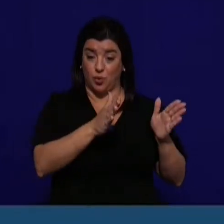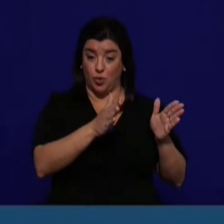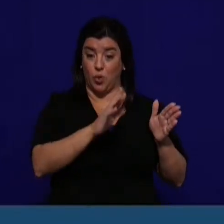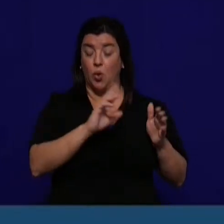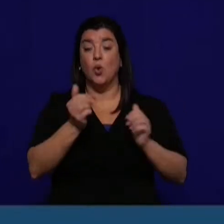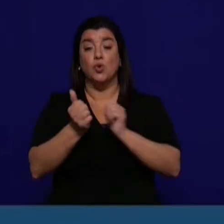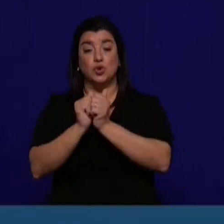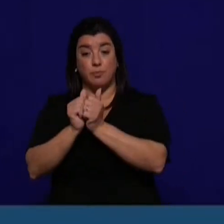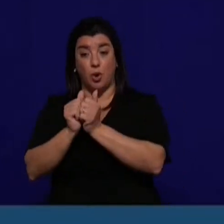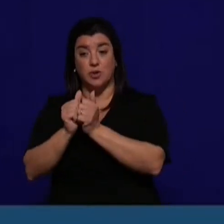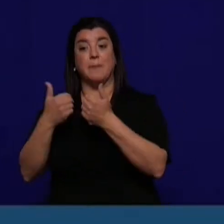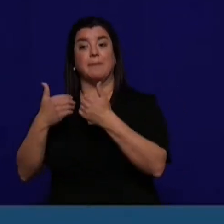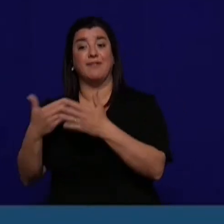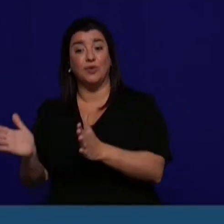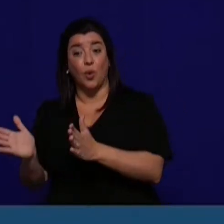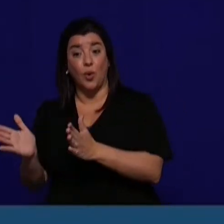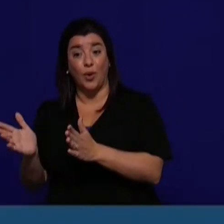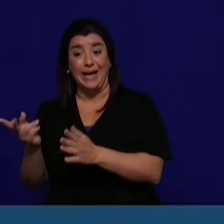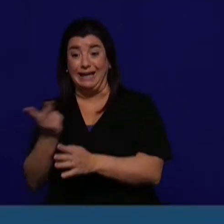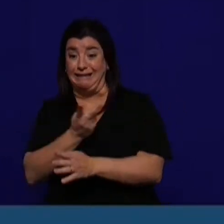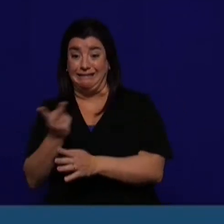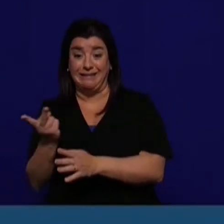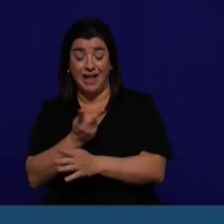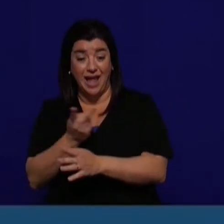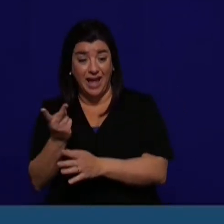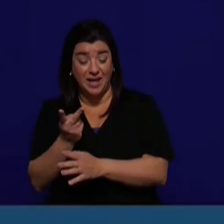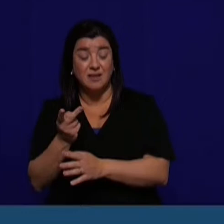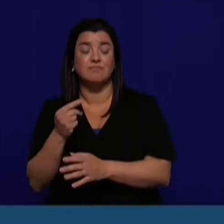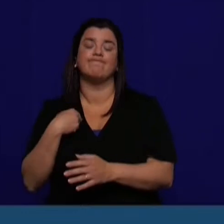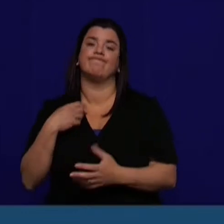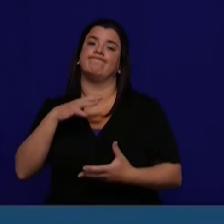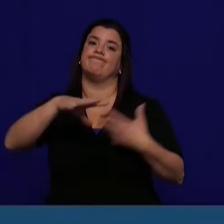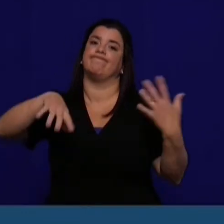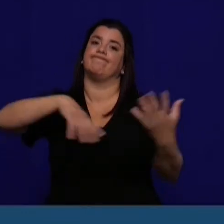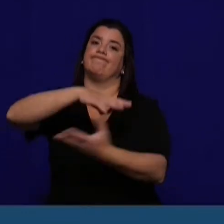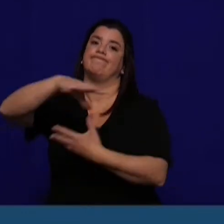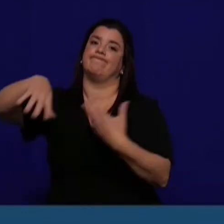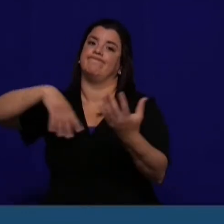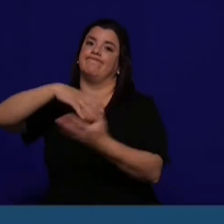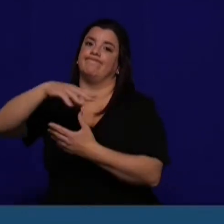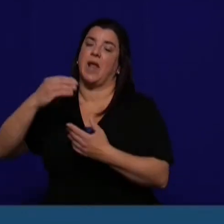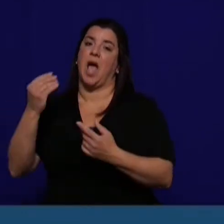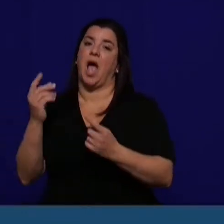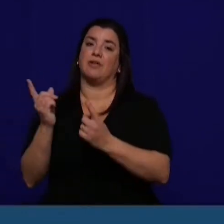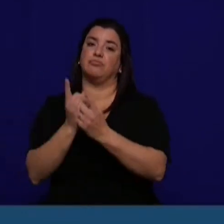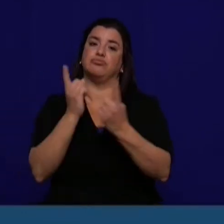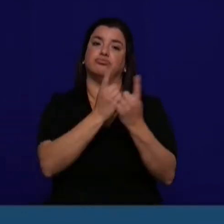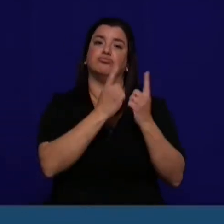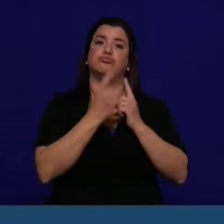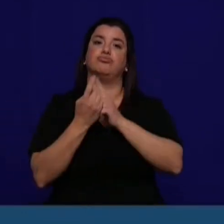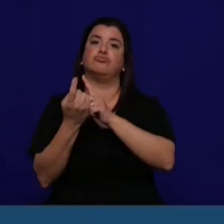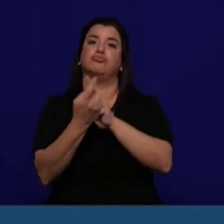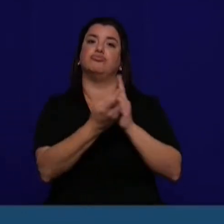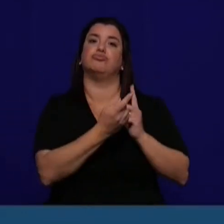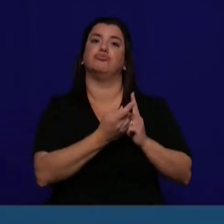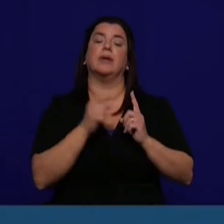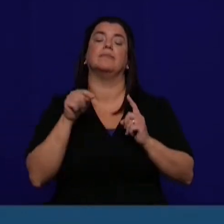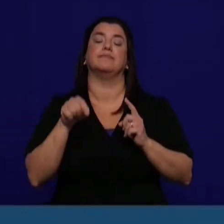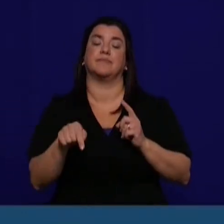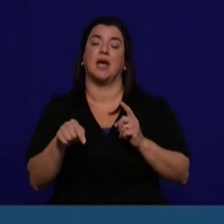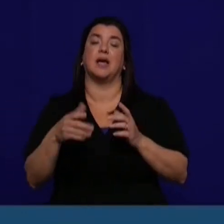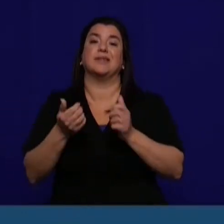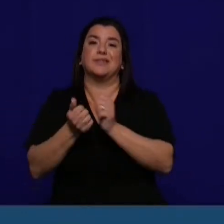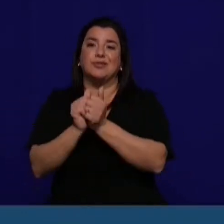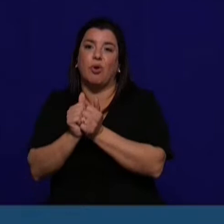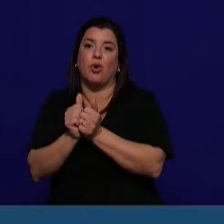jattendu wkoll sports activities, fortunatament konna qegħdin naraw qed ikollna numru ta' każijiet li kienu relatati ma' sport u allura mbagħad